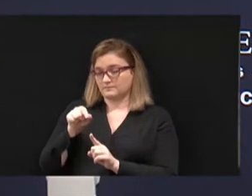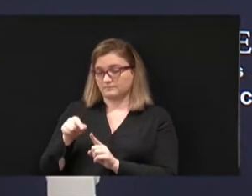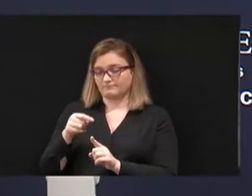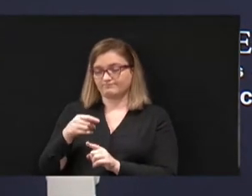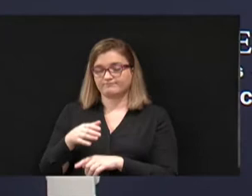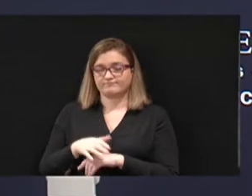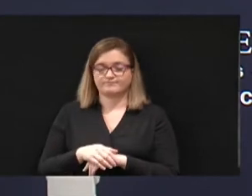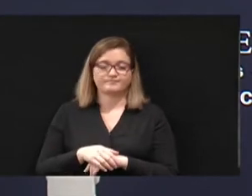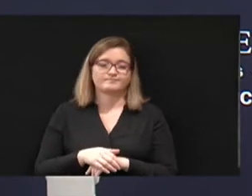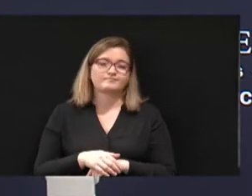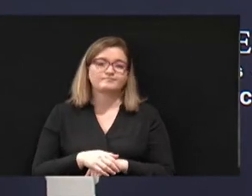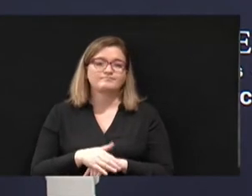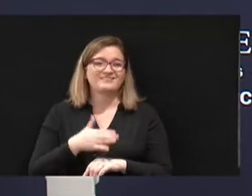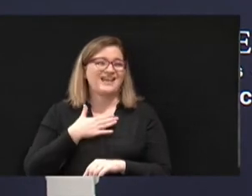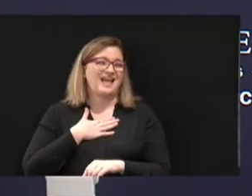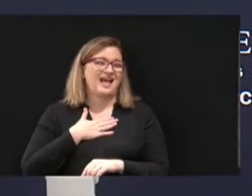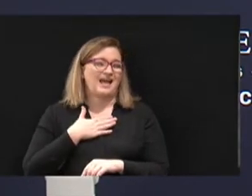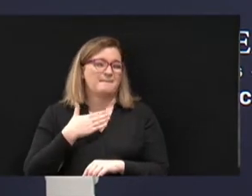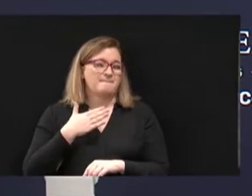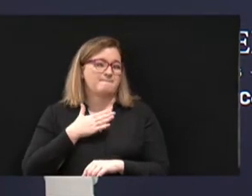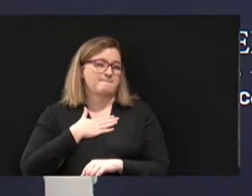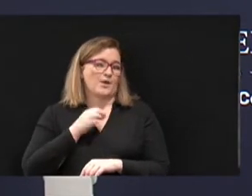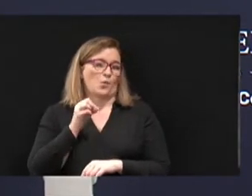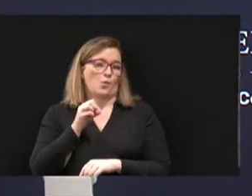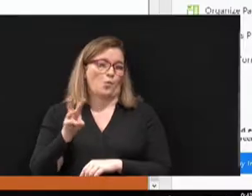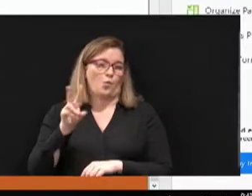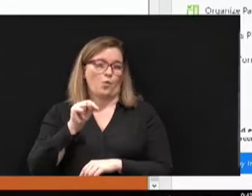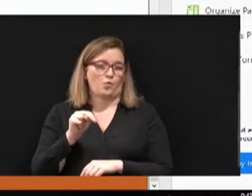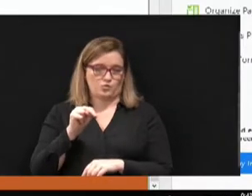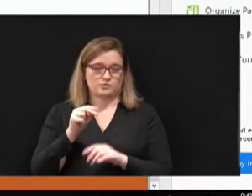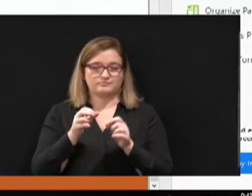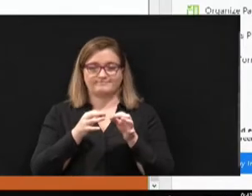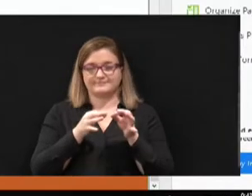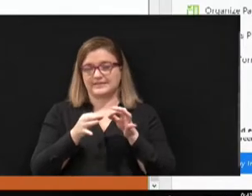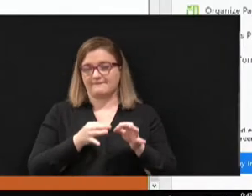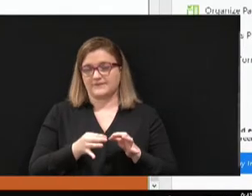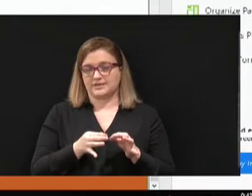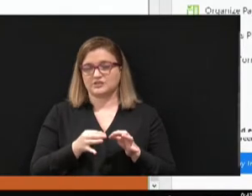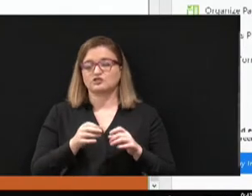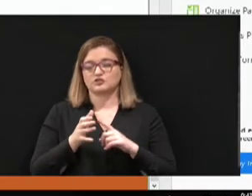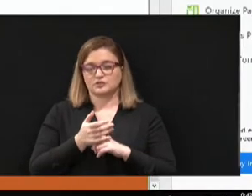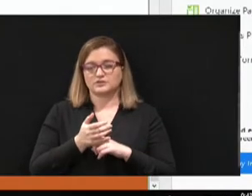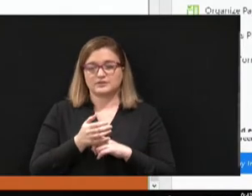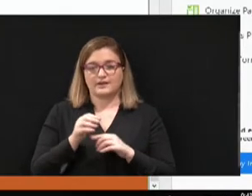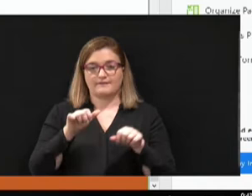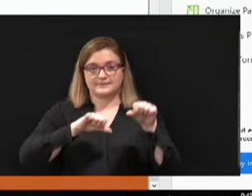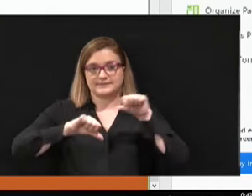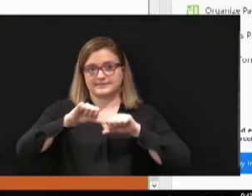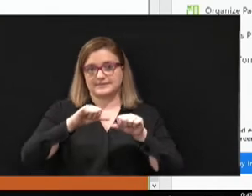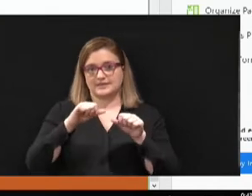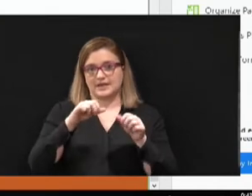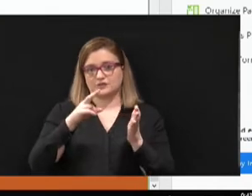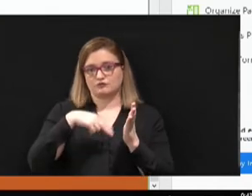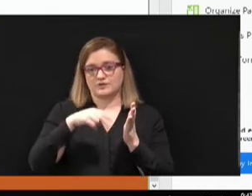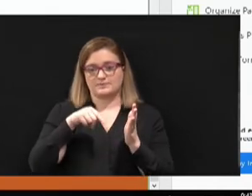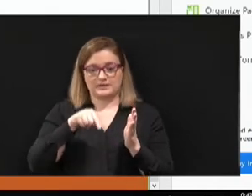science reading. I'm not going to read over this, but it's kind of been popular lately,